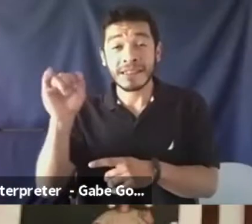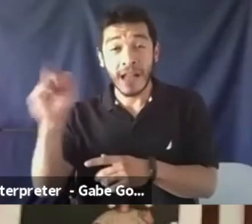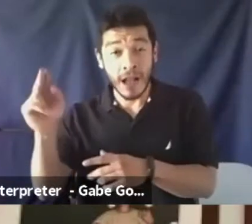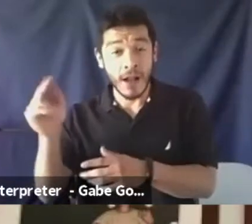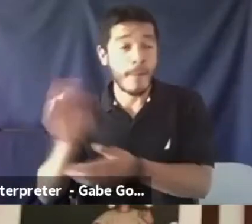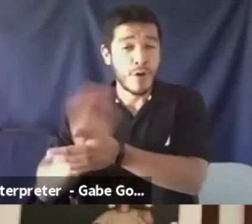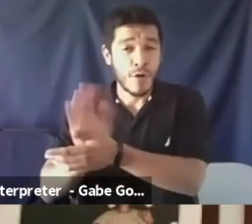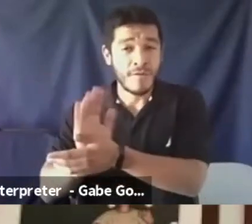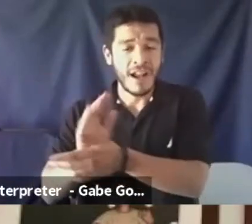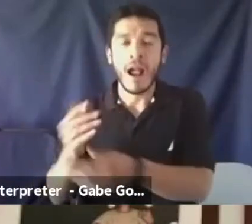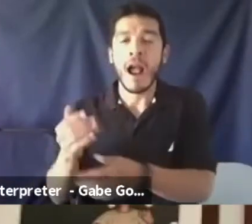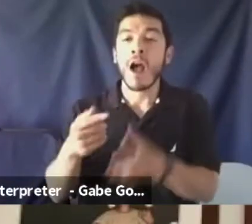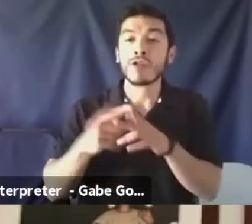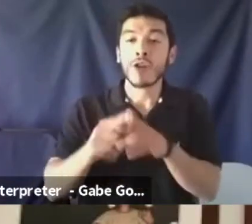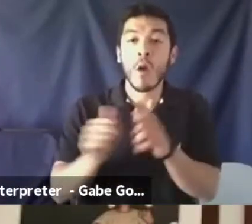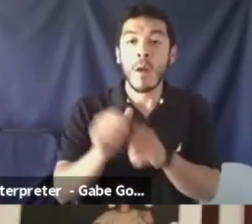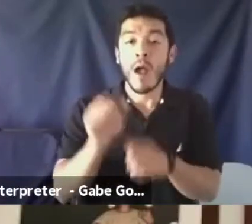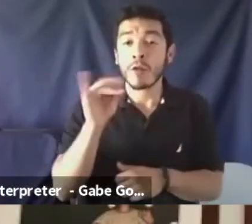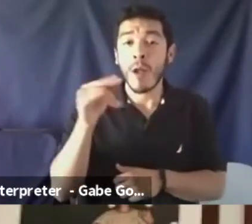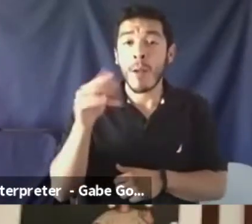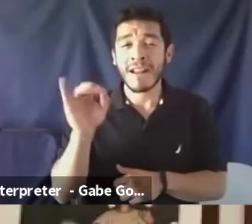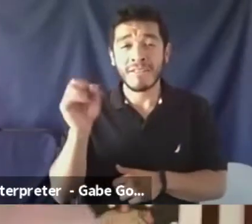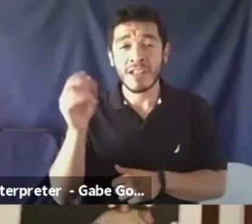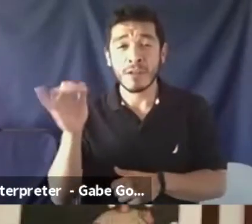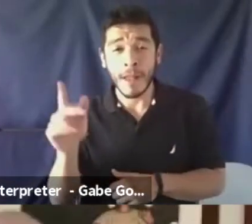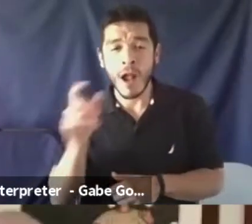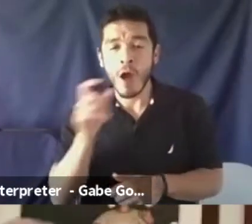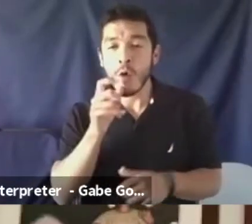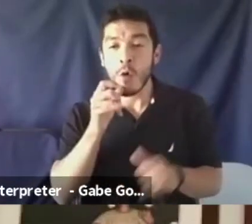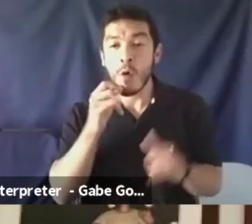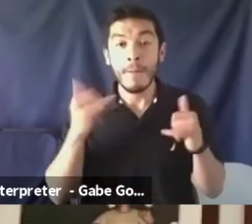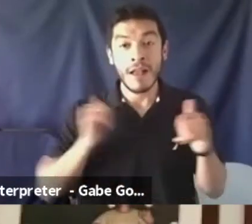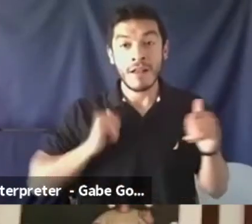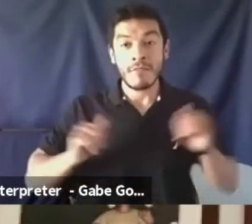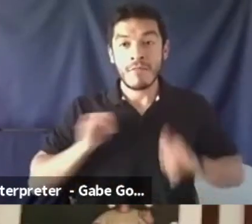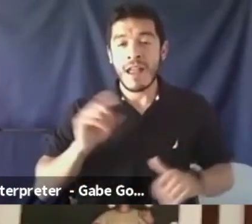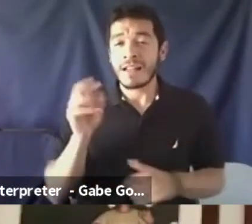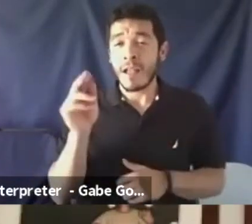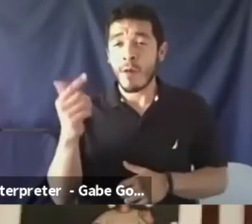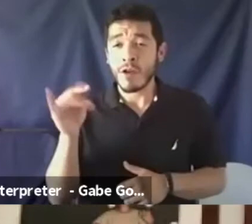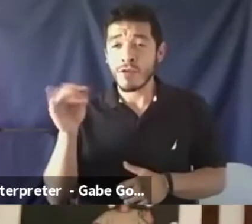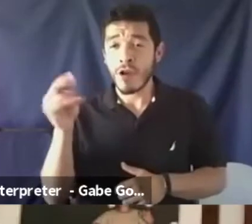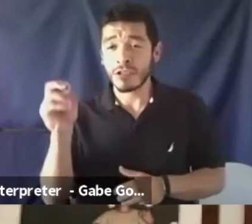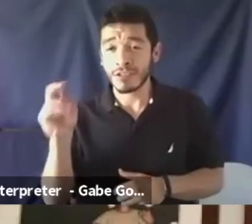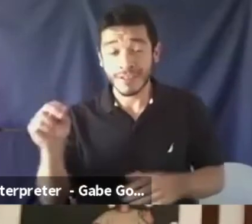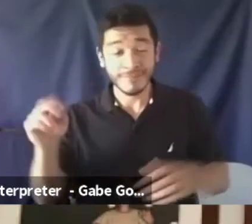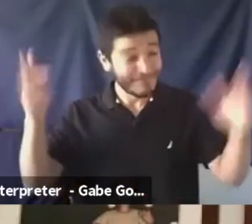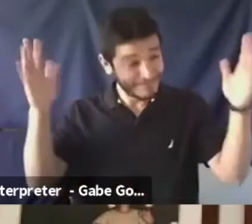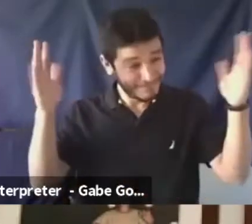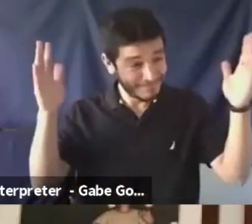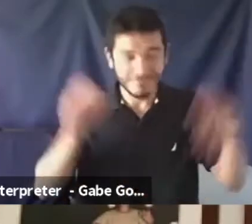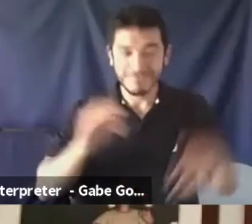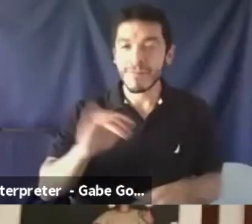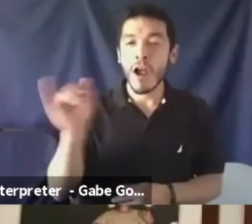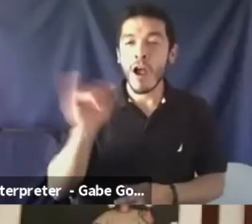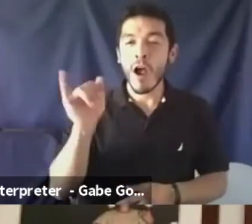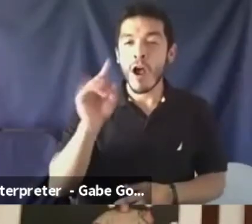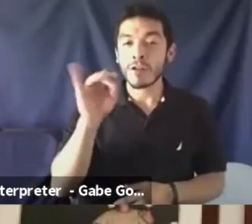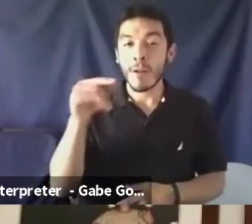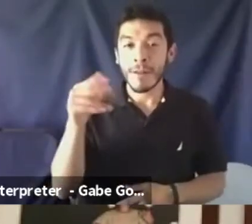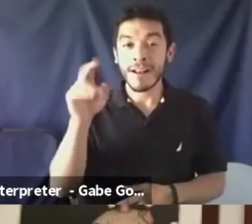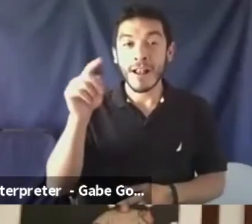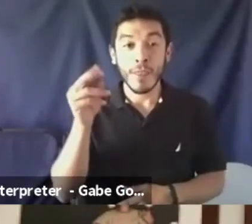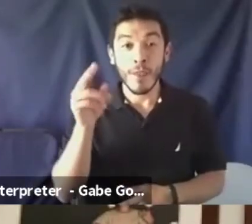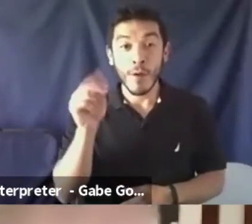Dominique Fishback, who plays Deborah Johnson. Yay! Also Dominique Thorne, who plays